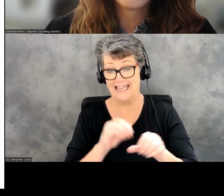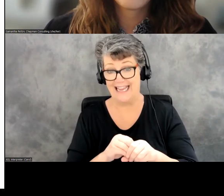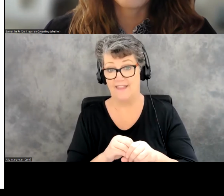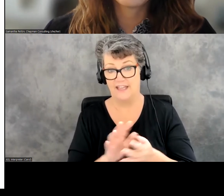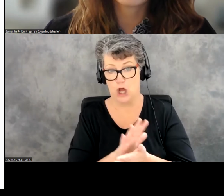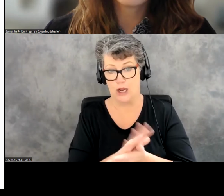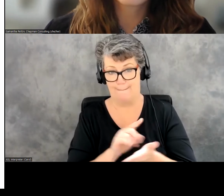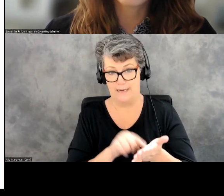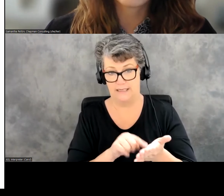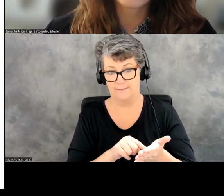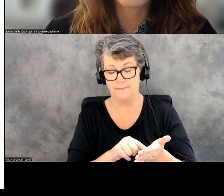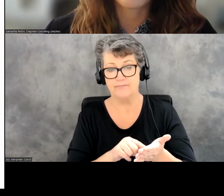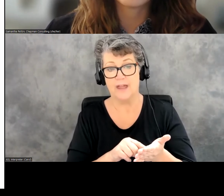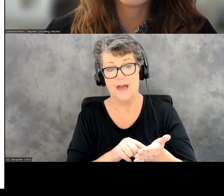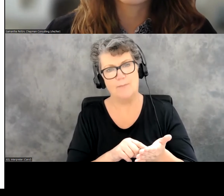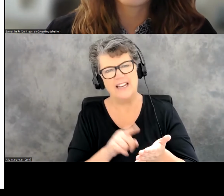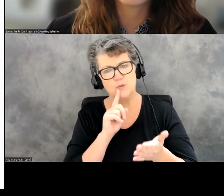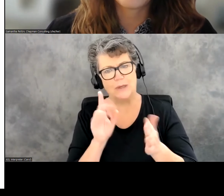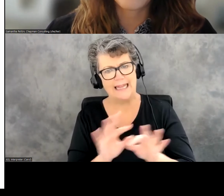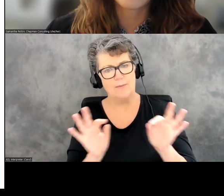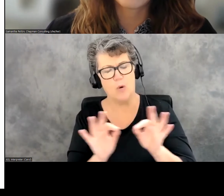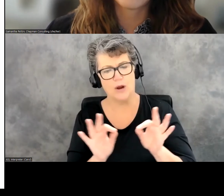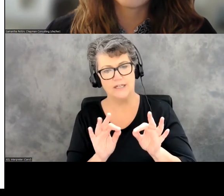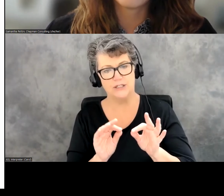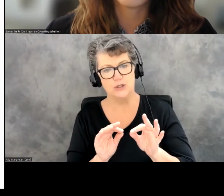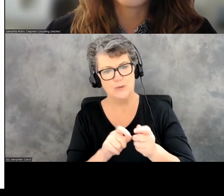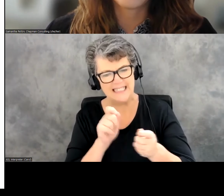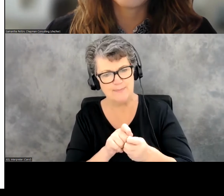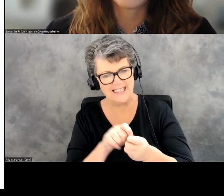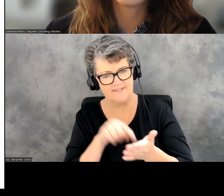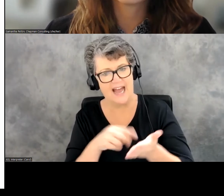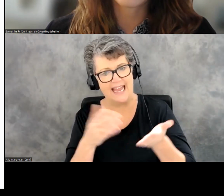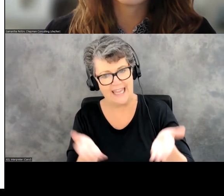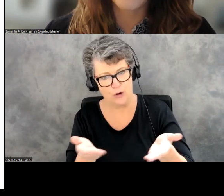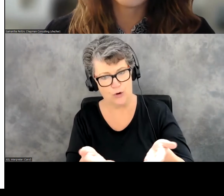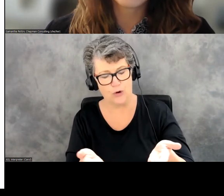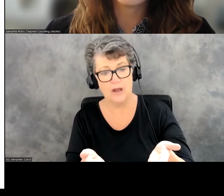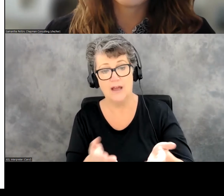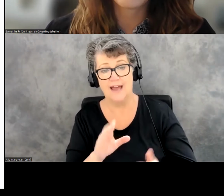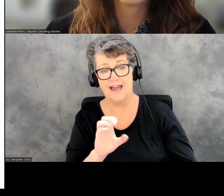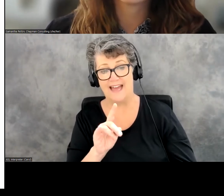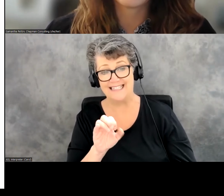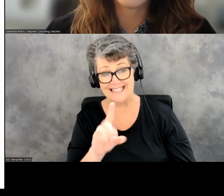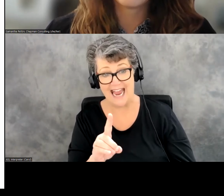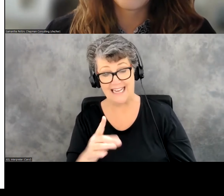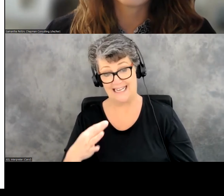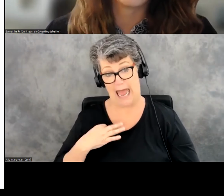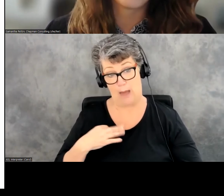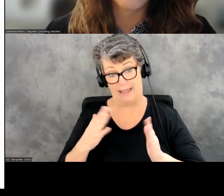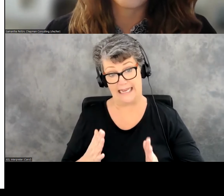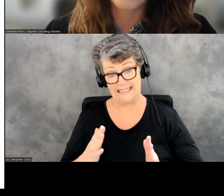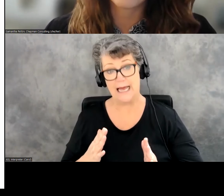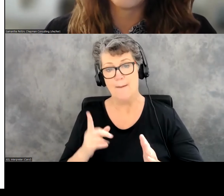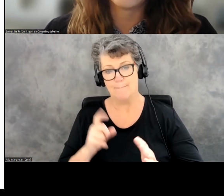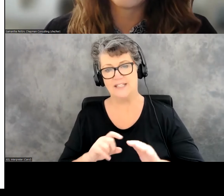document, but I think it's really important to specify here that cited applicants must be